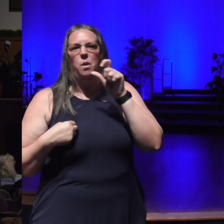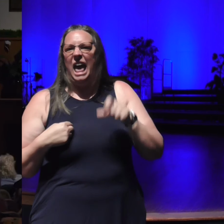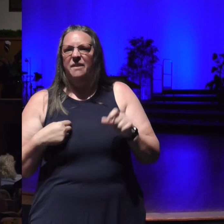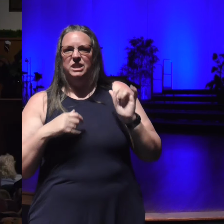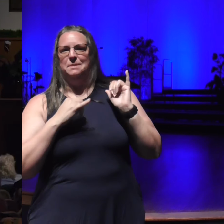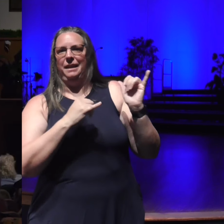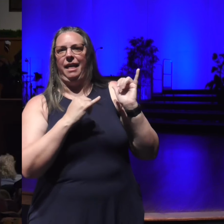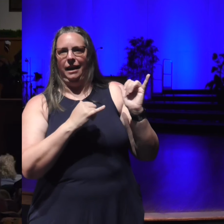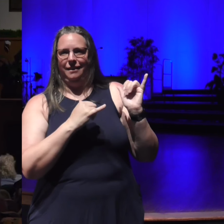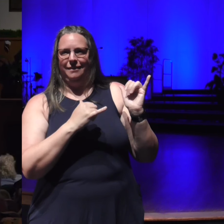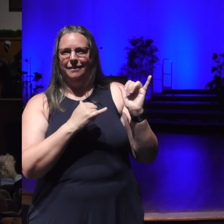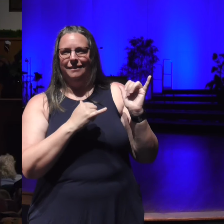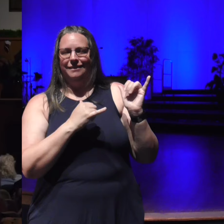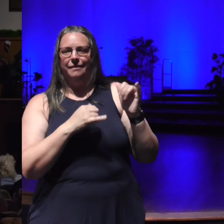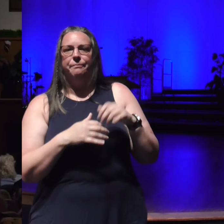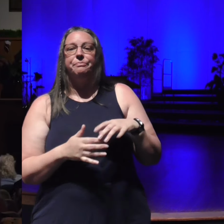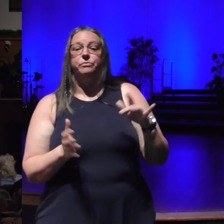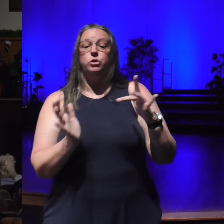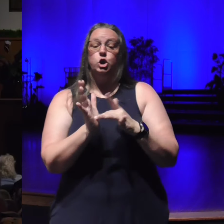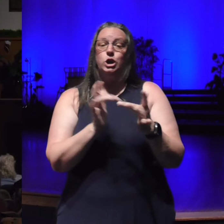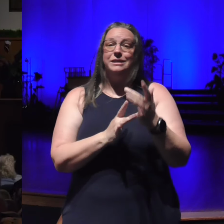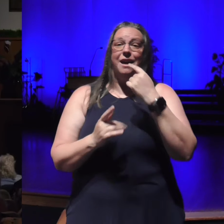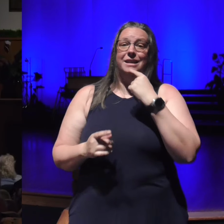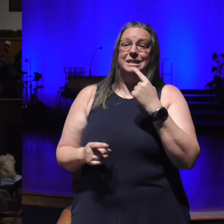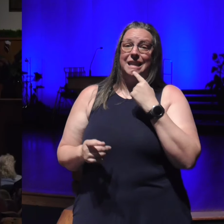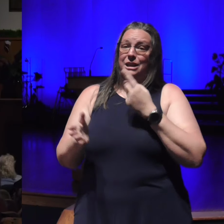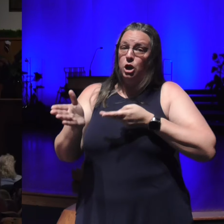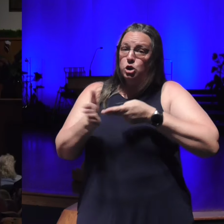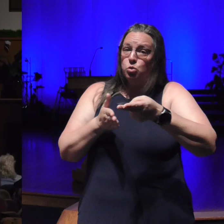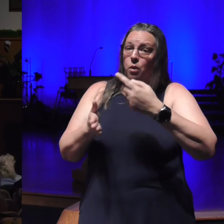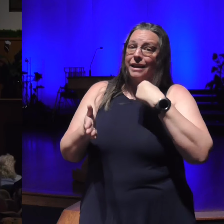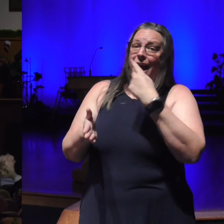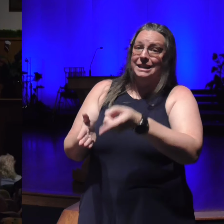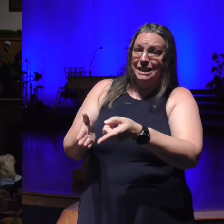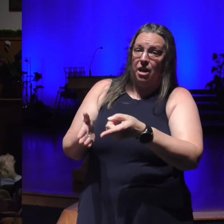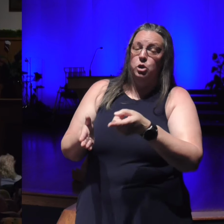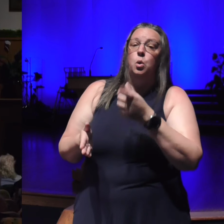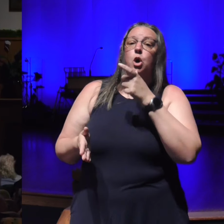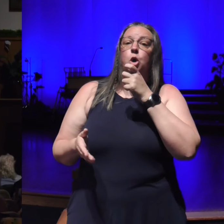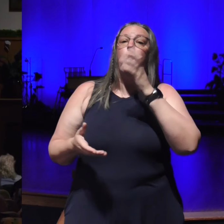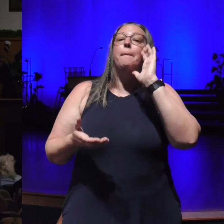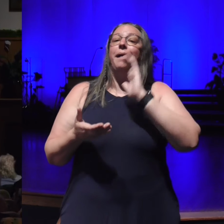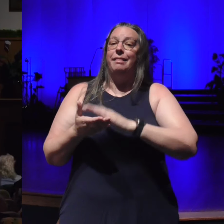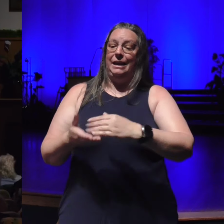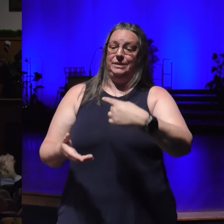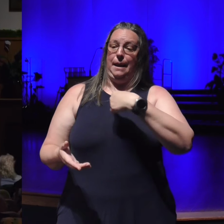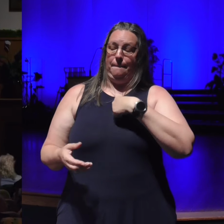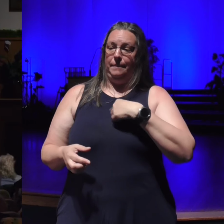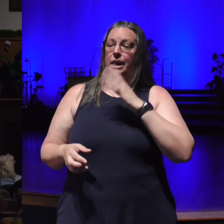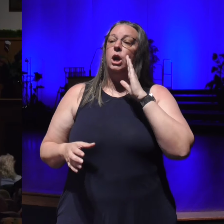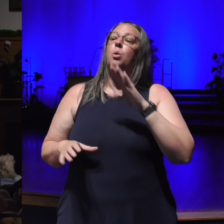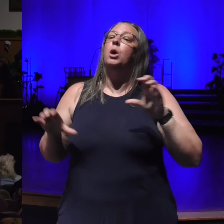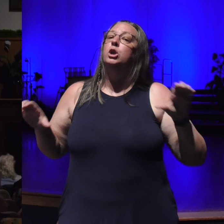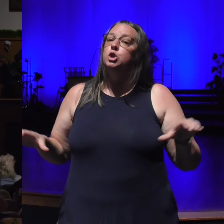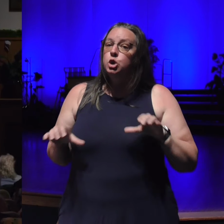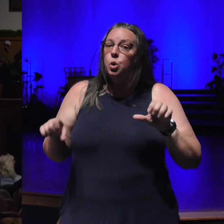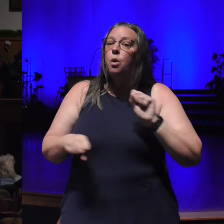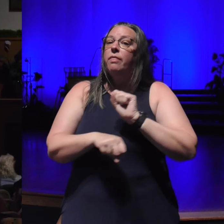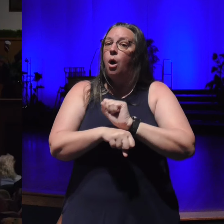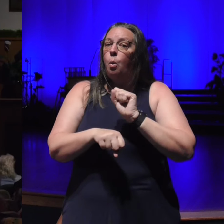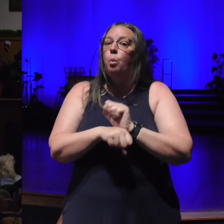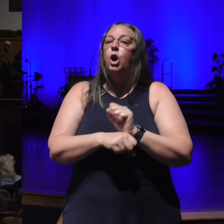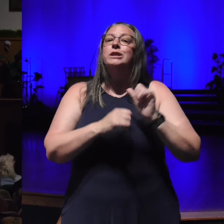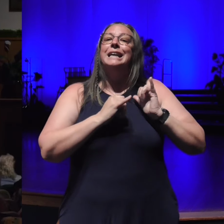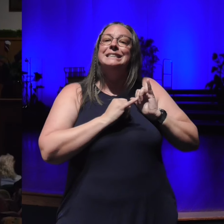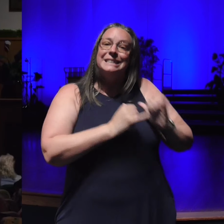Jesus says in the Gospel of John, "Very truly I tell you, whoever believes in me will do the works I have been